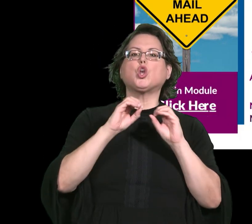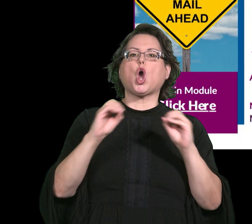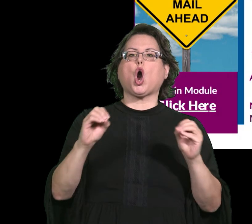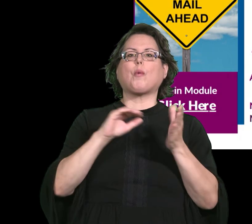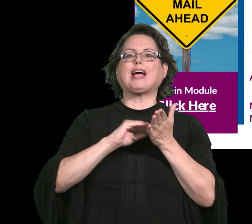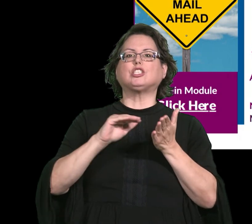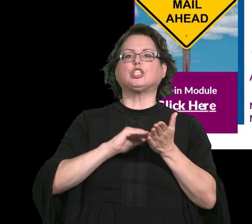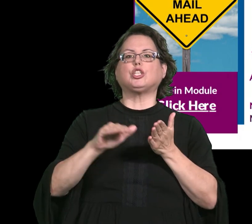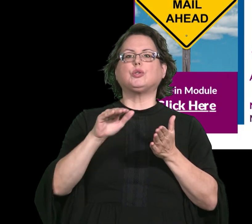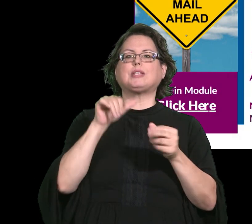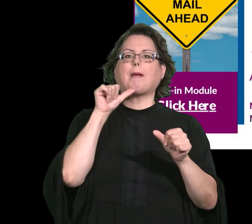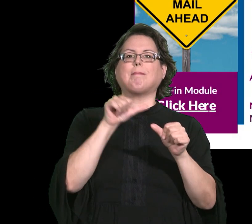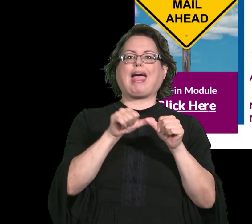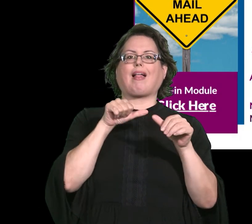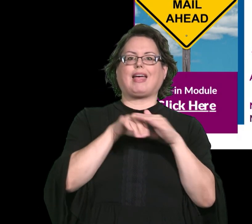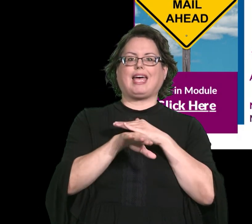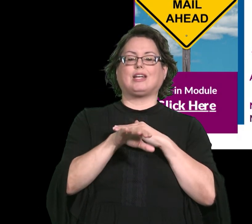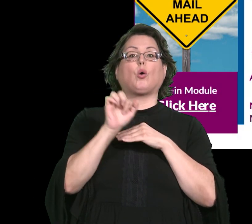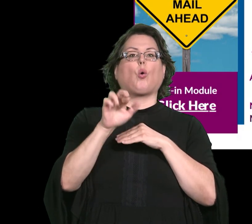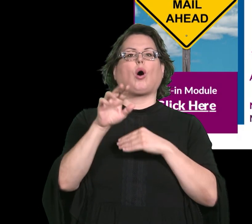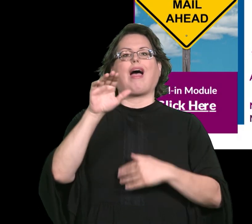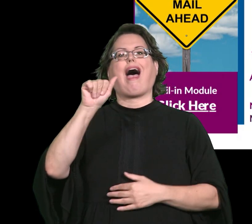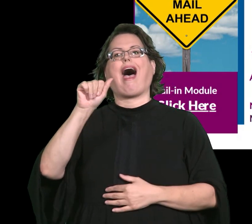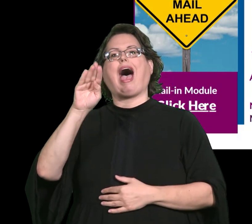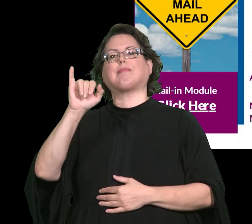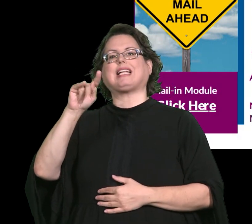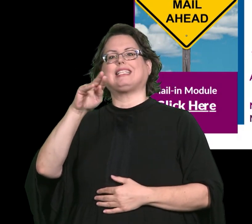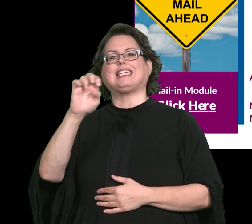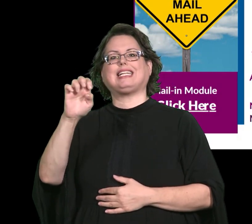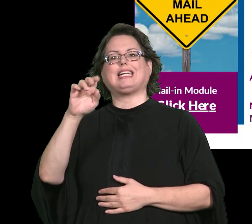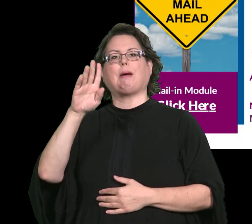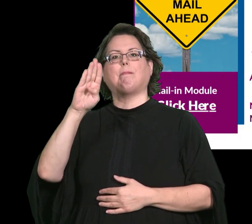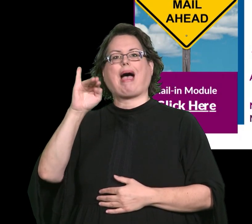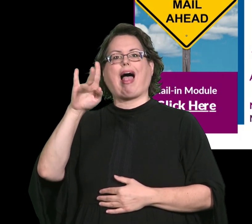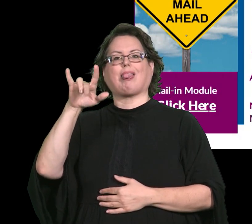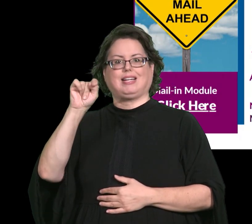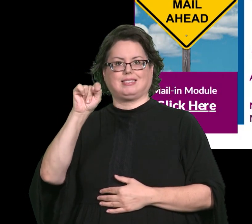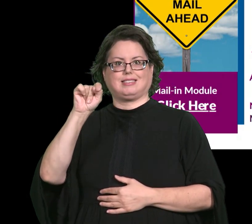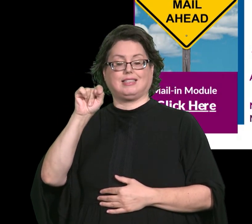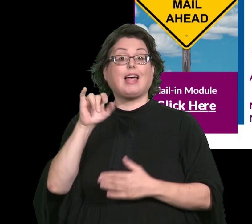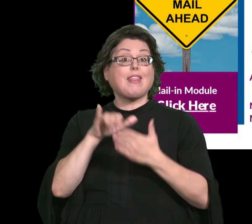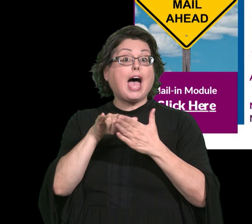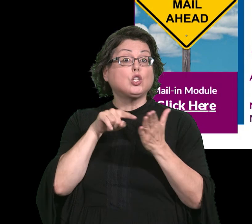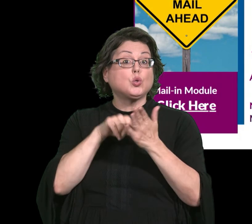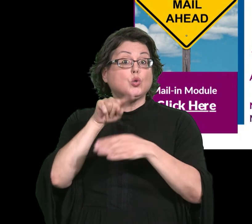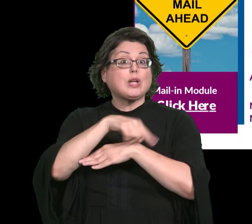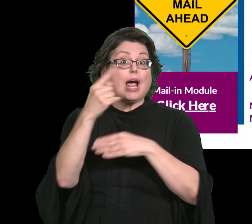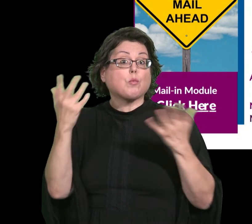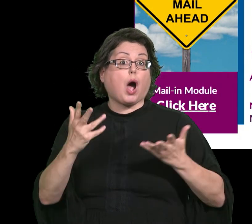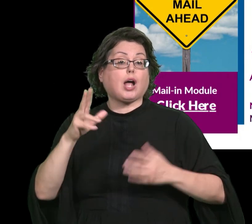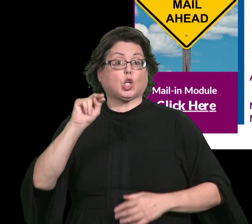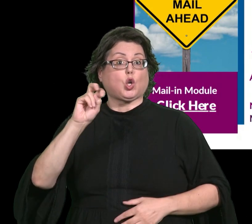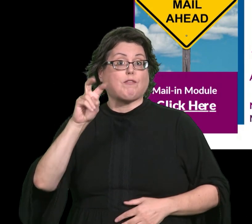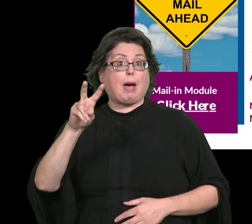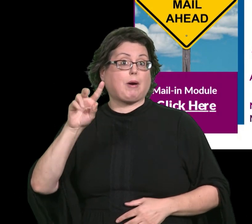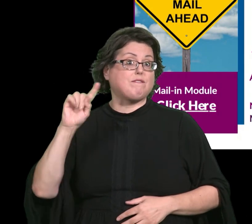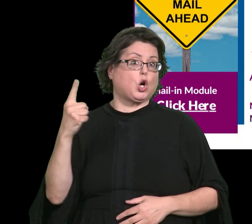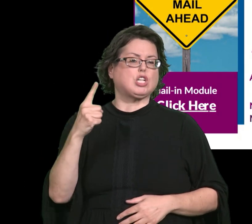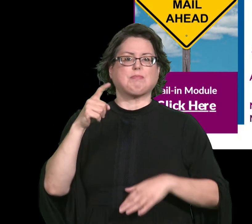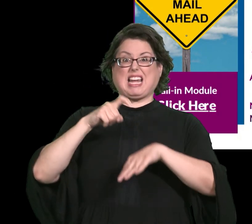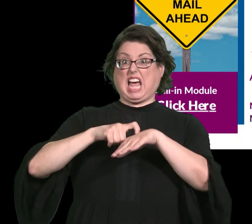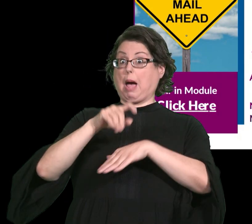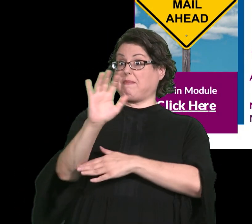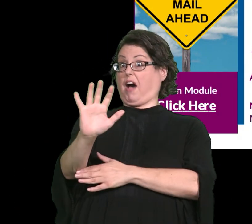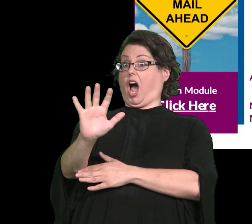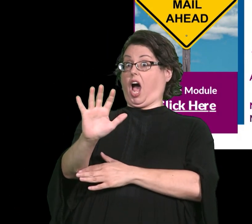or absentee ballot. The Pennsylvania deadline to apply is November 1st by 5 p.m., but don't